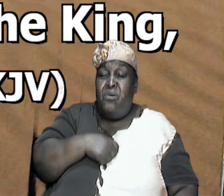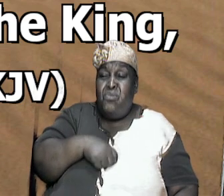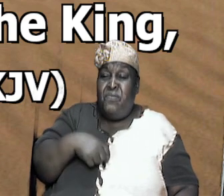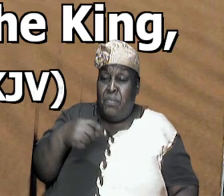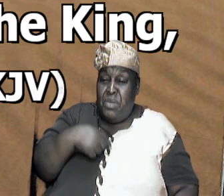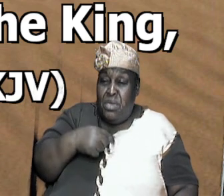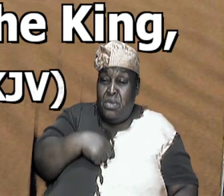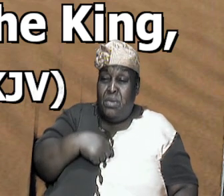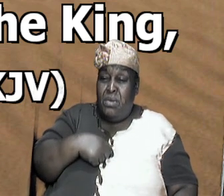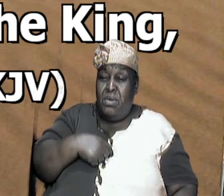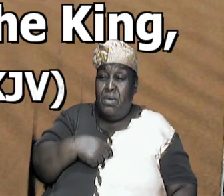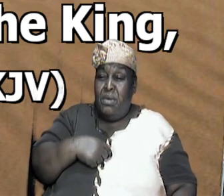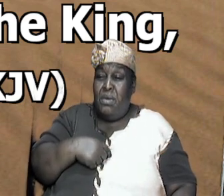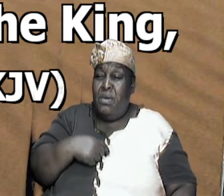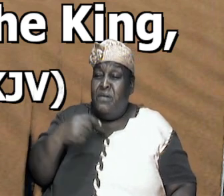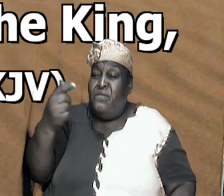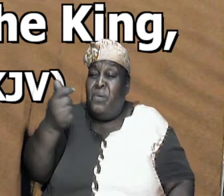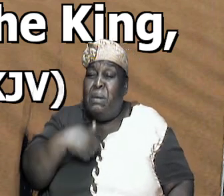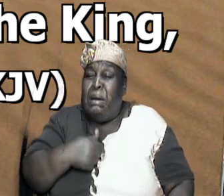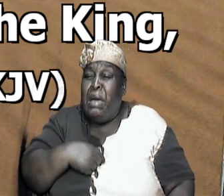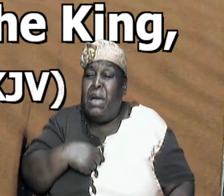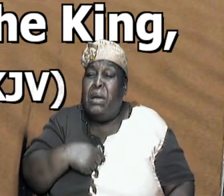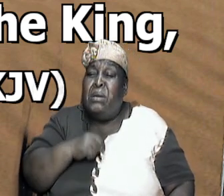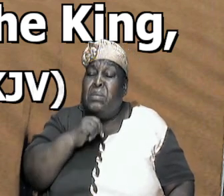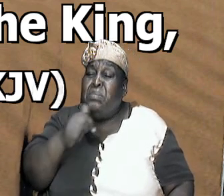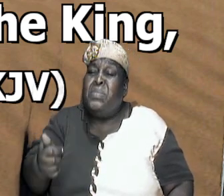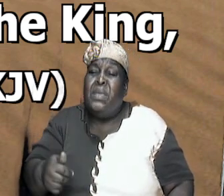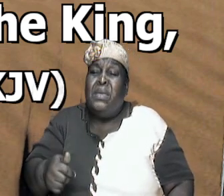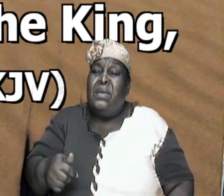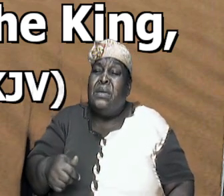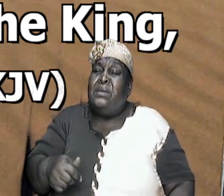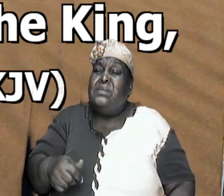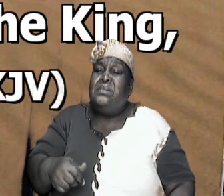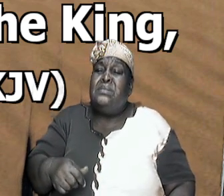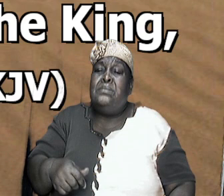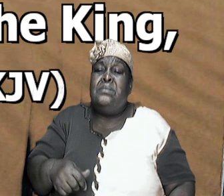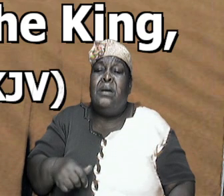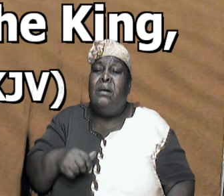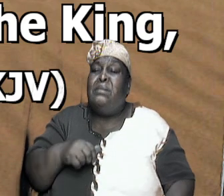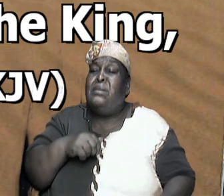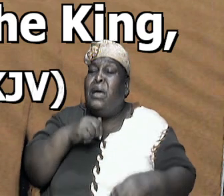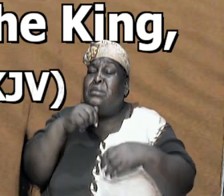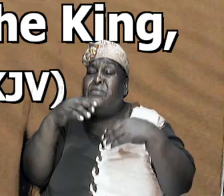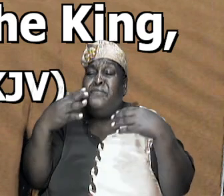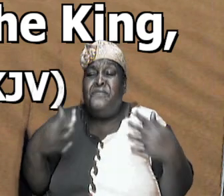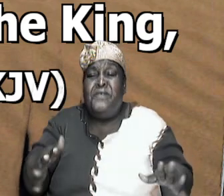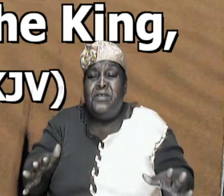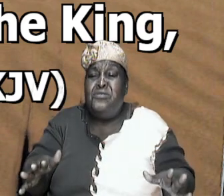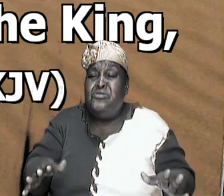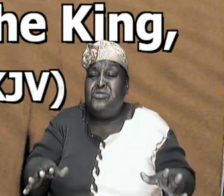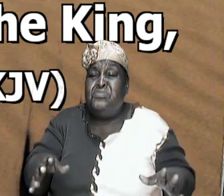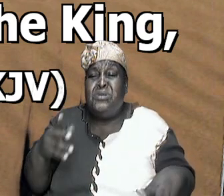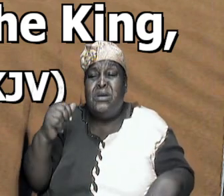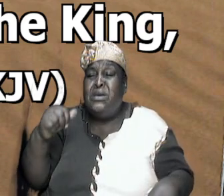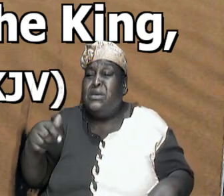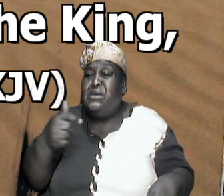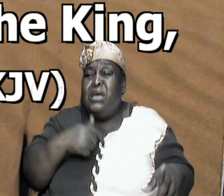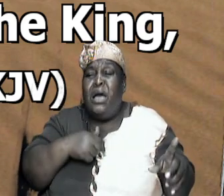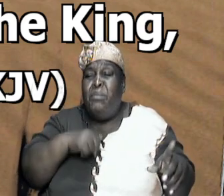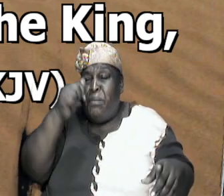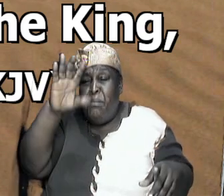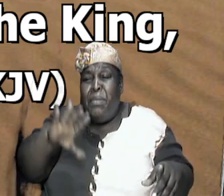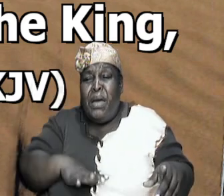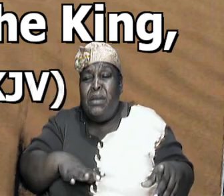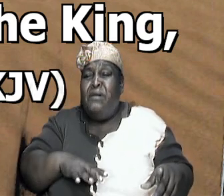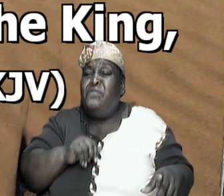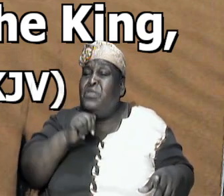on to explain why. It is a common occurrence that when we come in